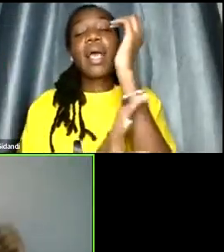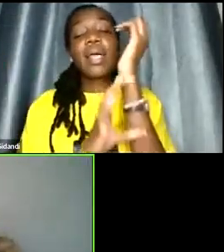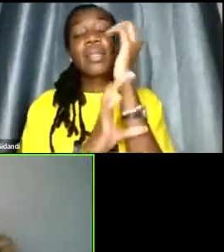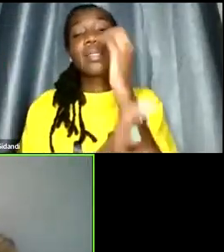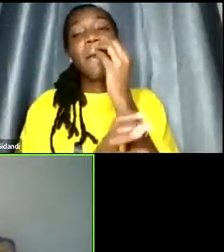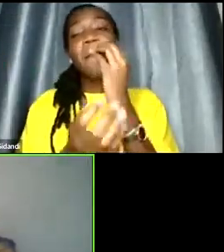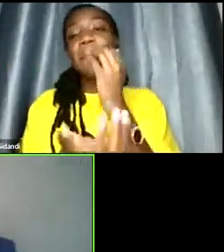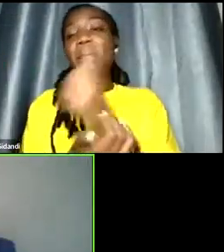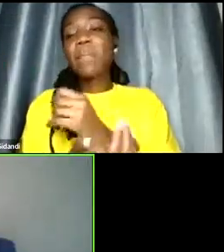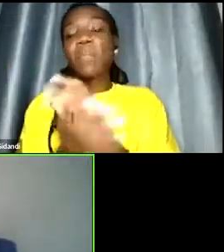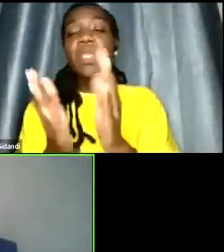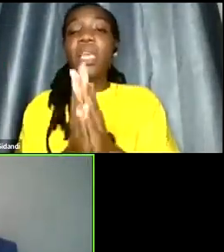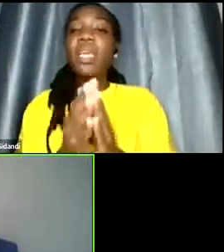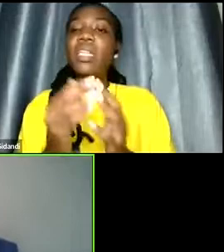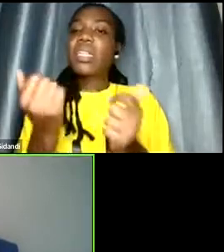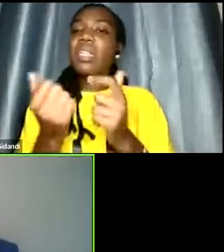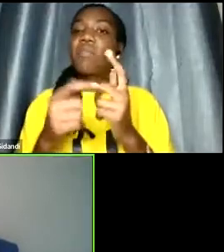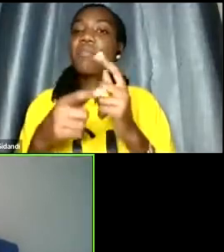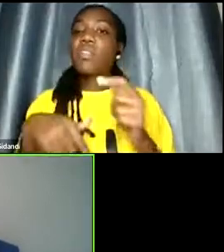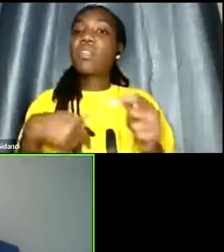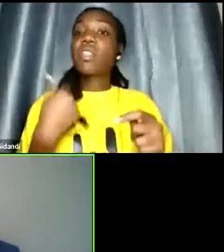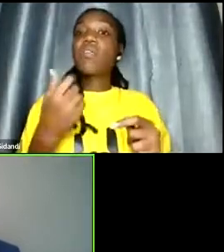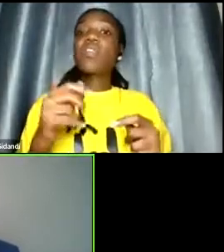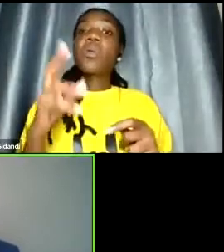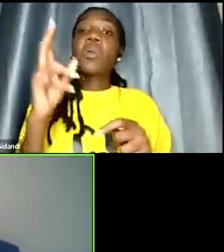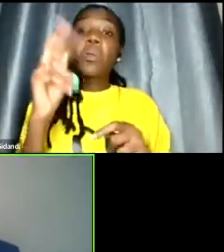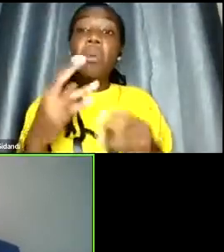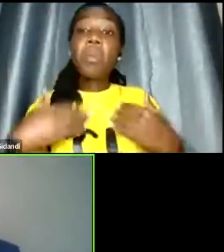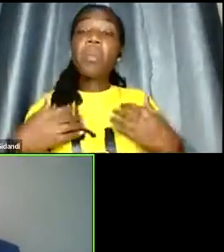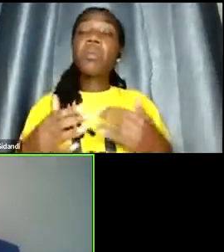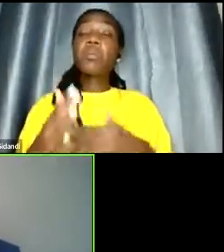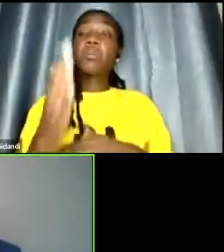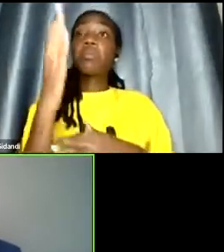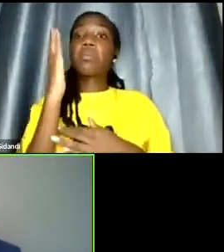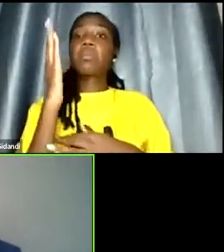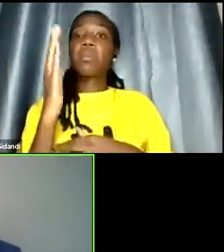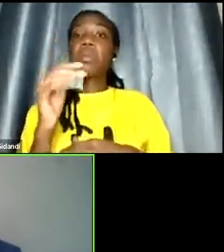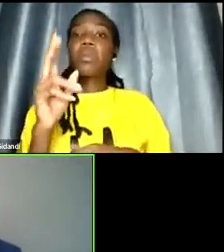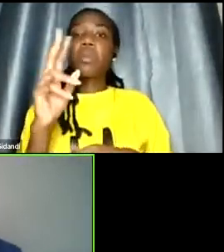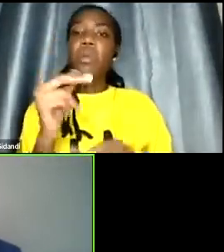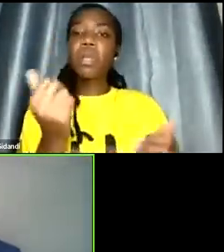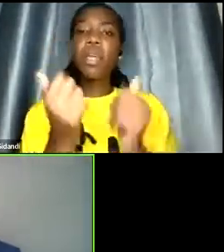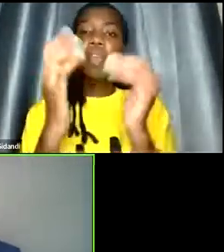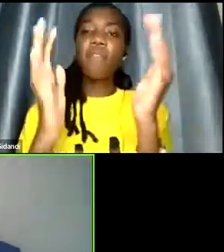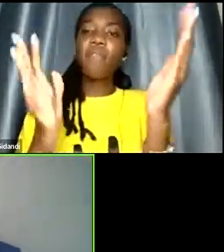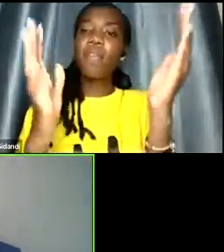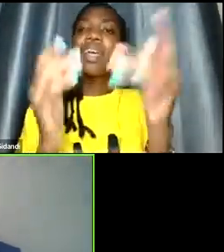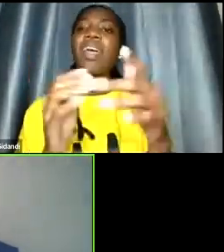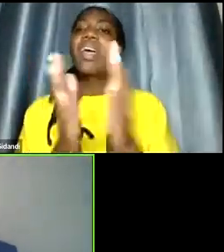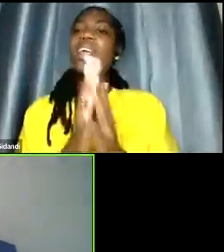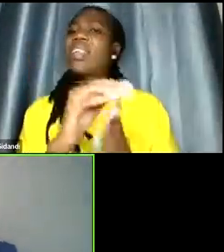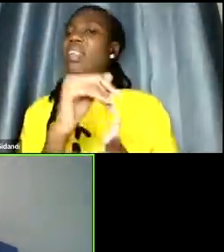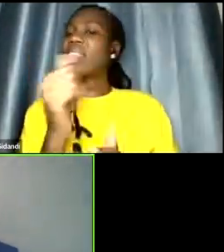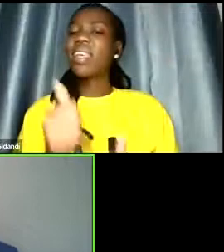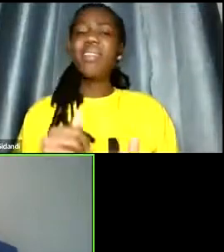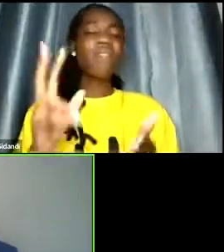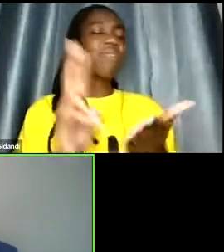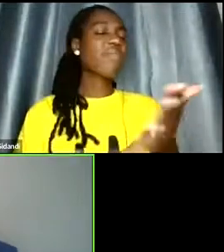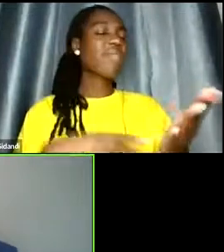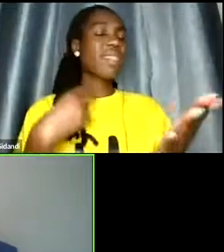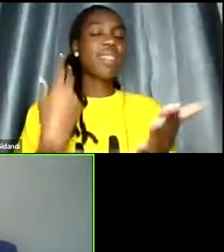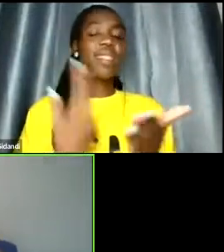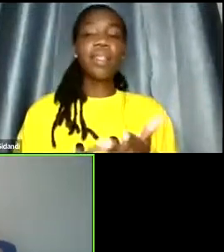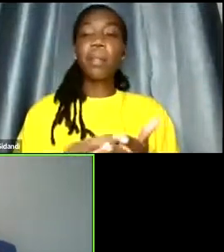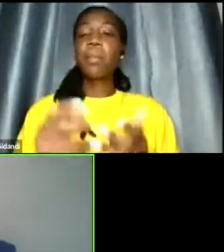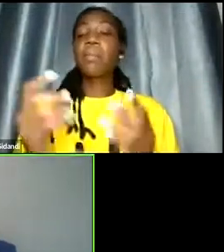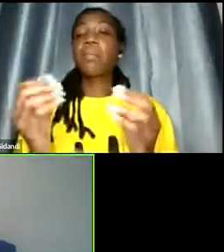and he used to drive himself. He had no bodyguard, he had no driver. And yet he was never late for a single meeting.